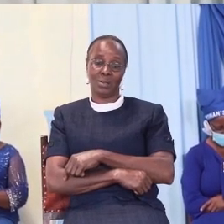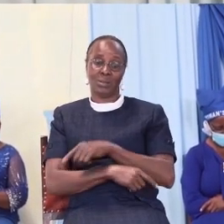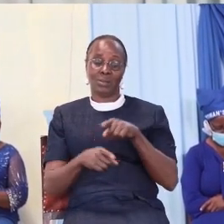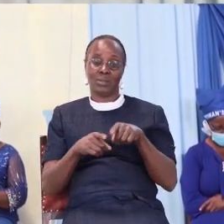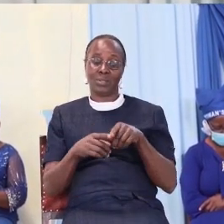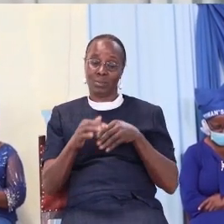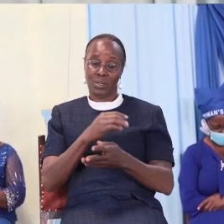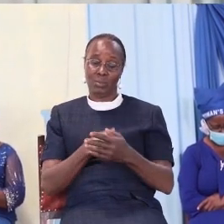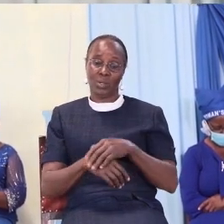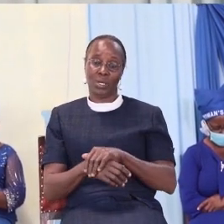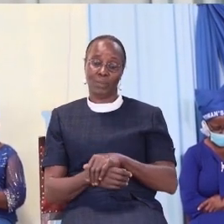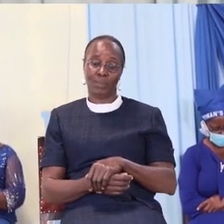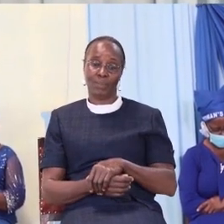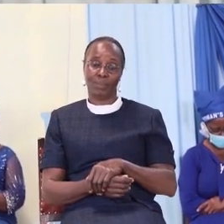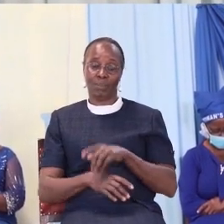as you speak to us,